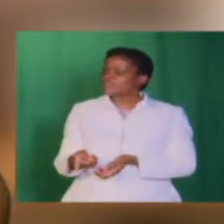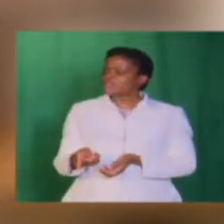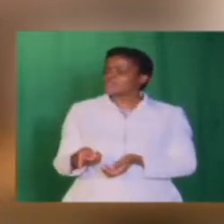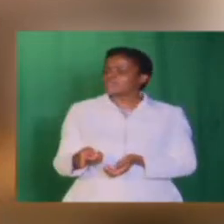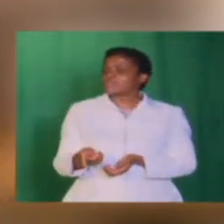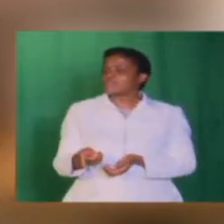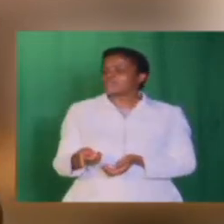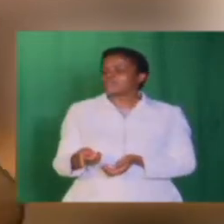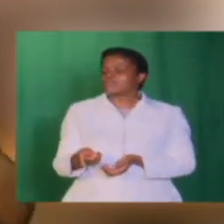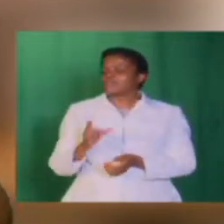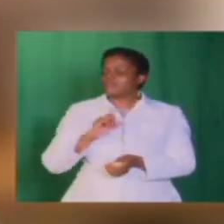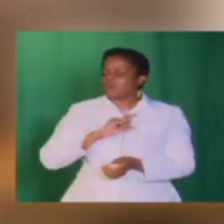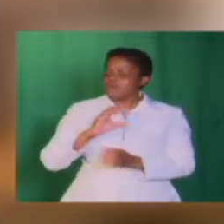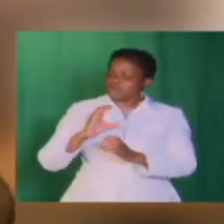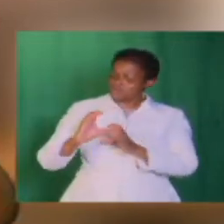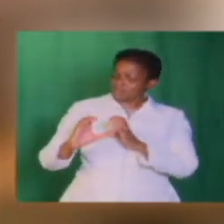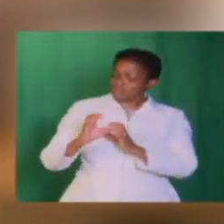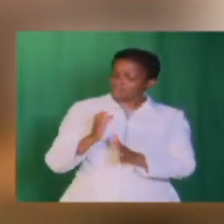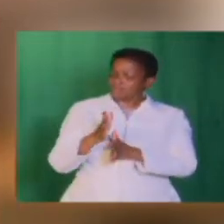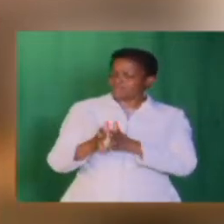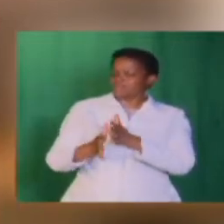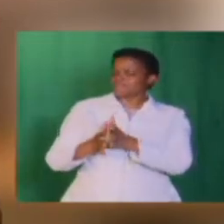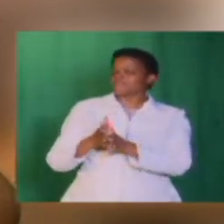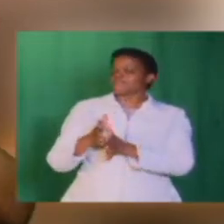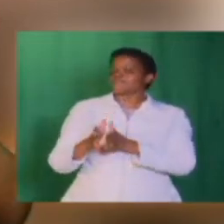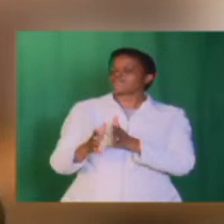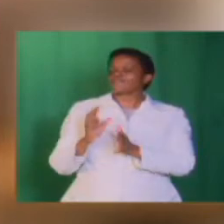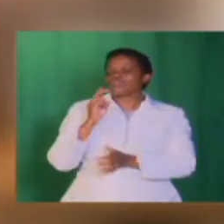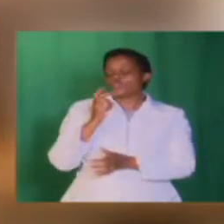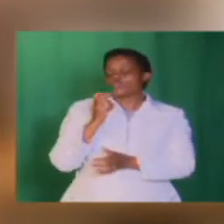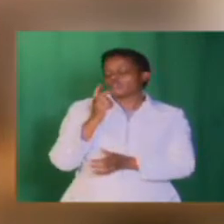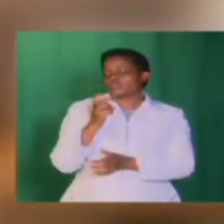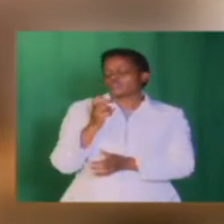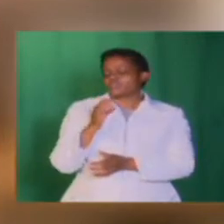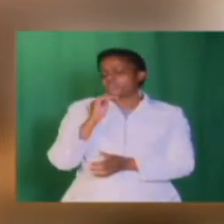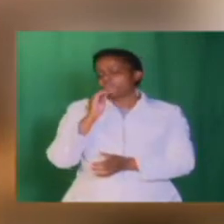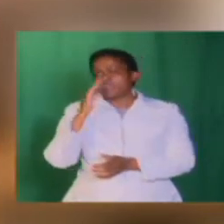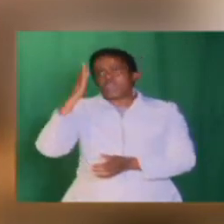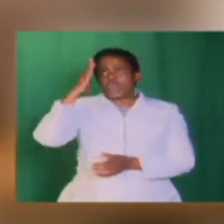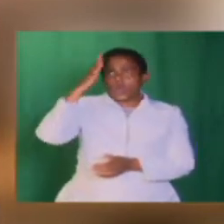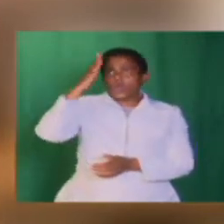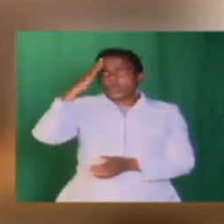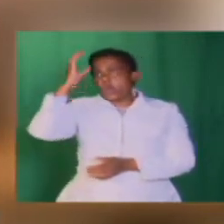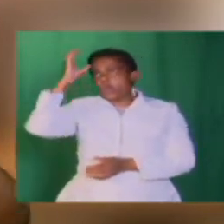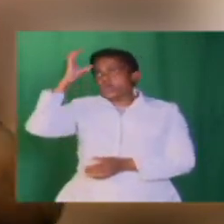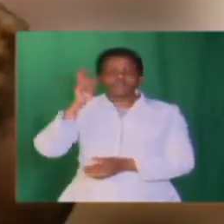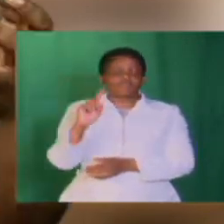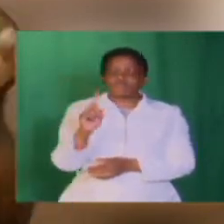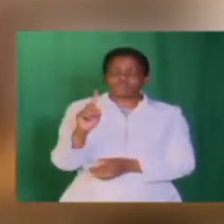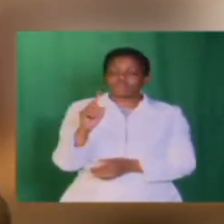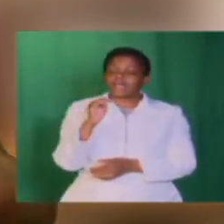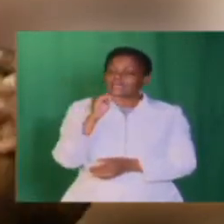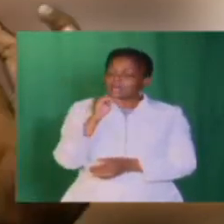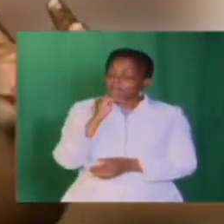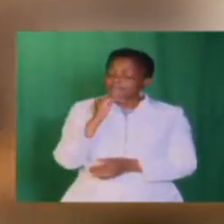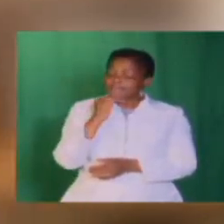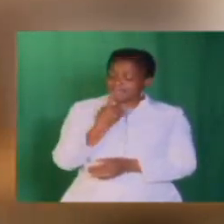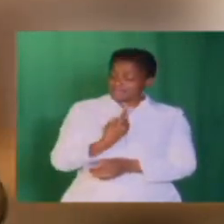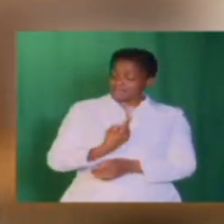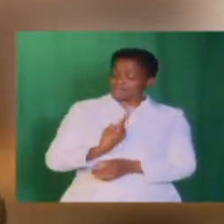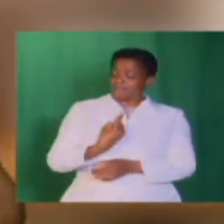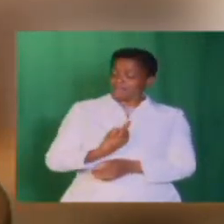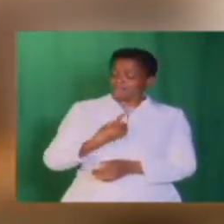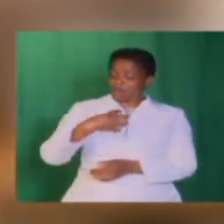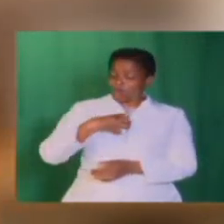this was there. So speaking doesn't necessarily mean that know the topic in head, but it just say express what are your